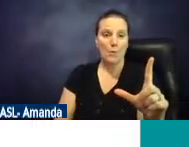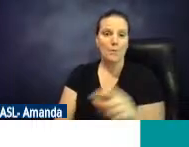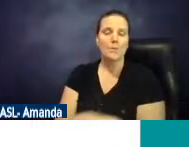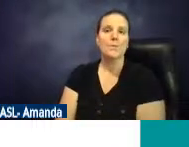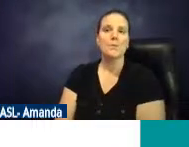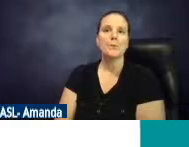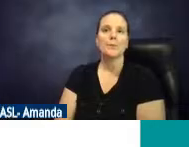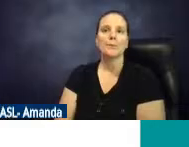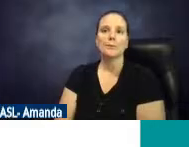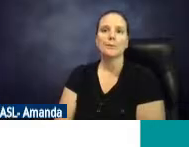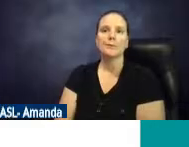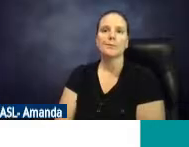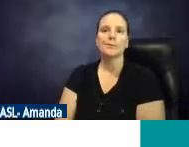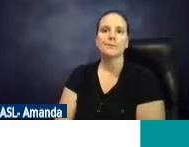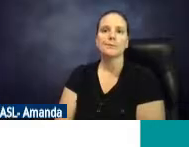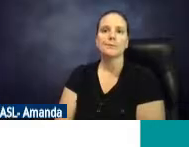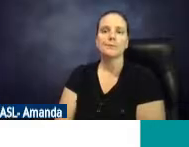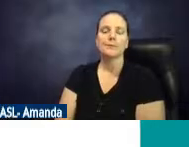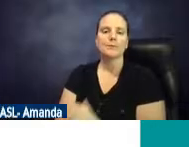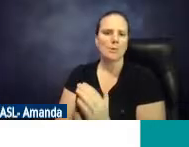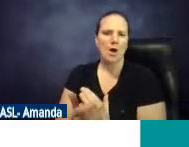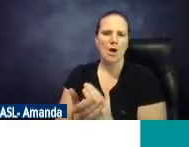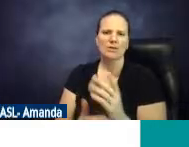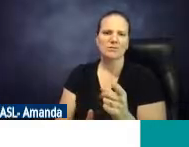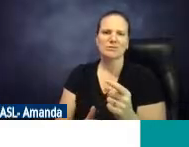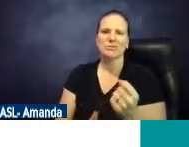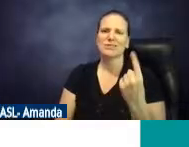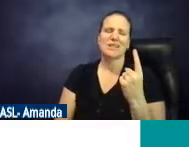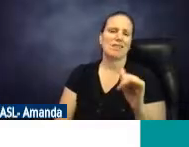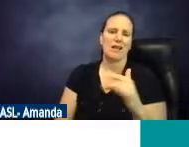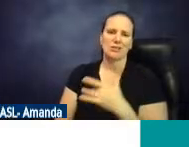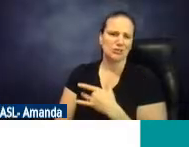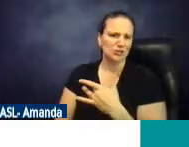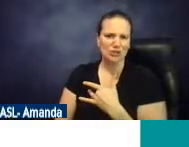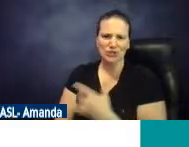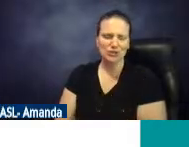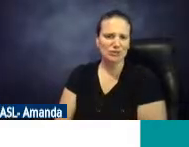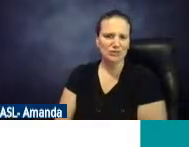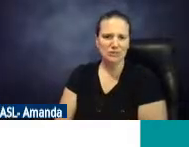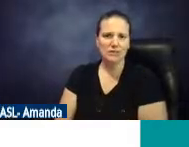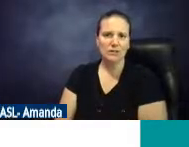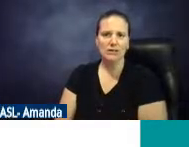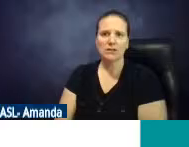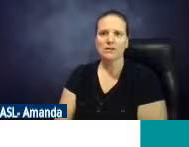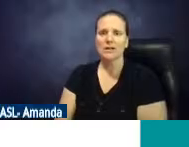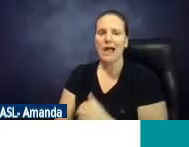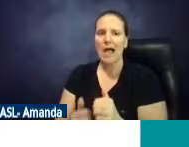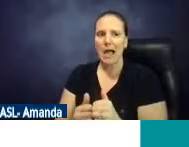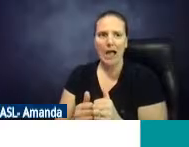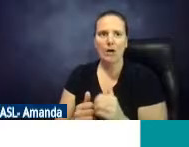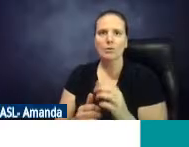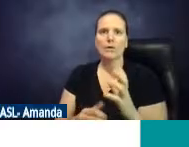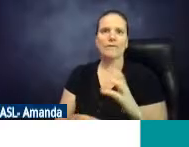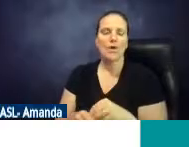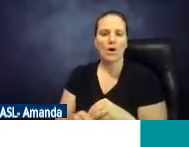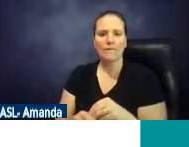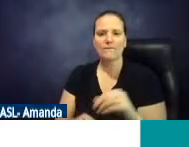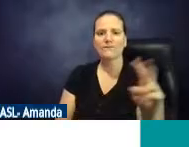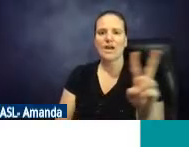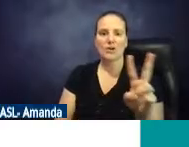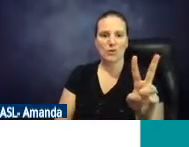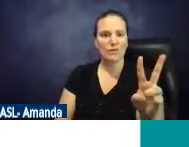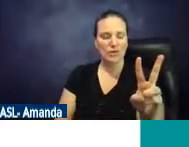portion of this project. We understand the concerns around how we land in